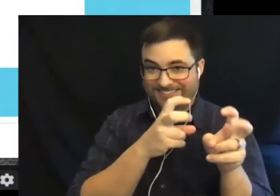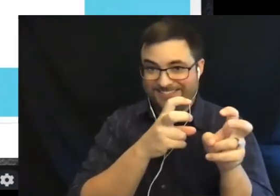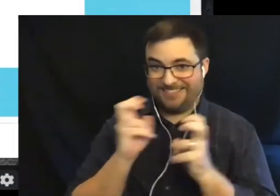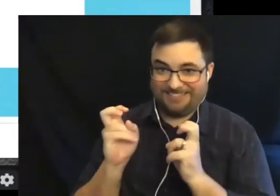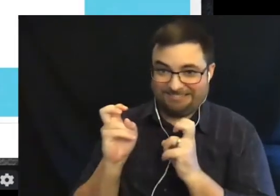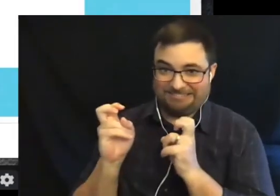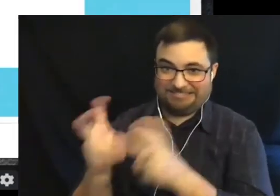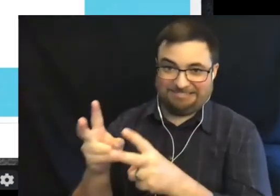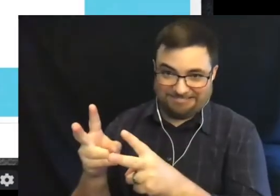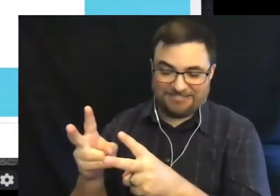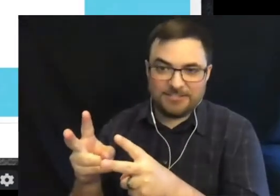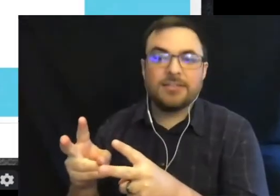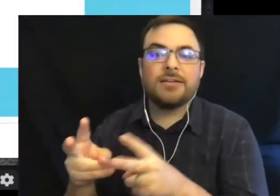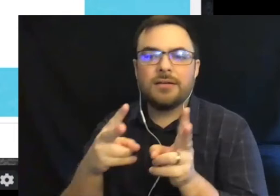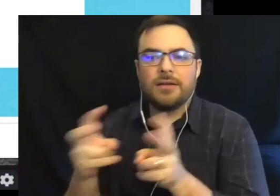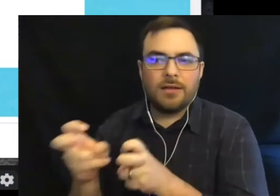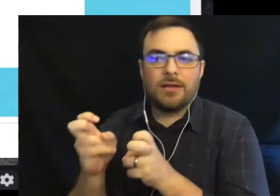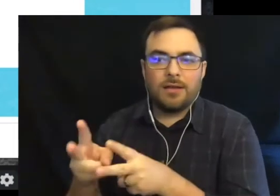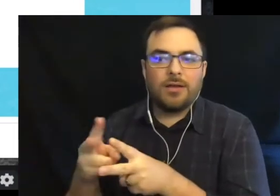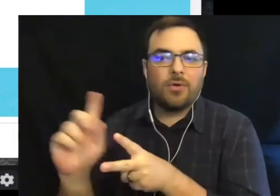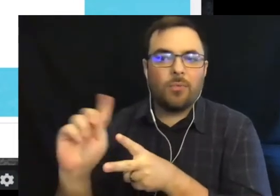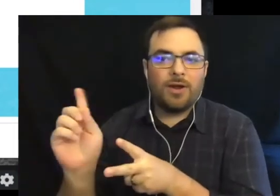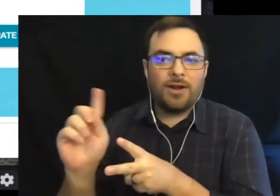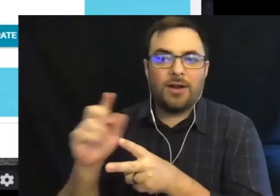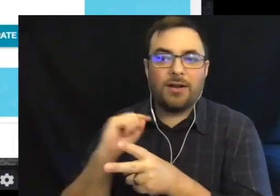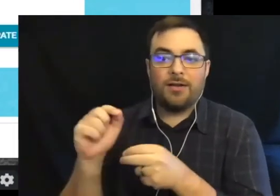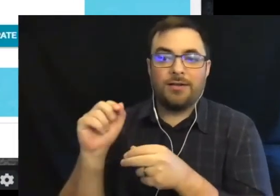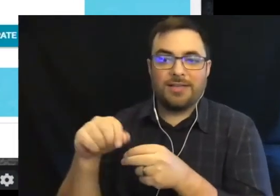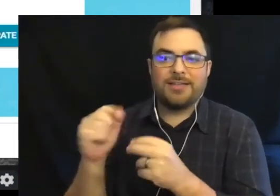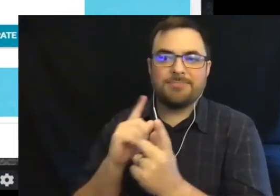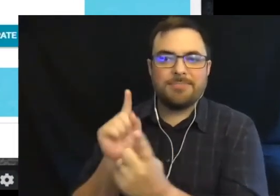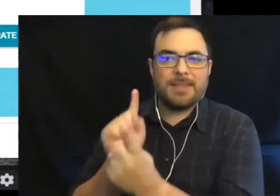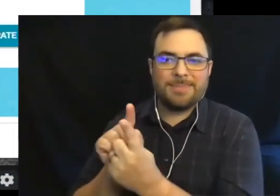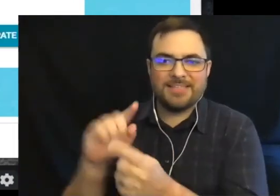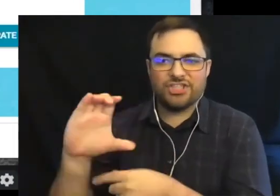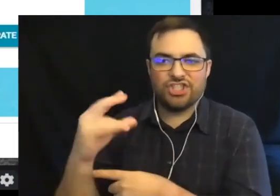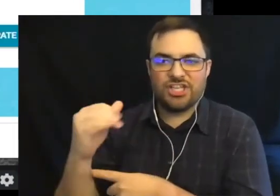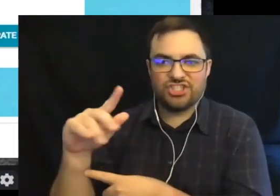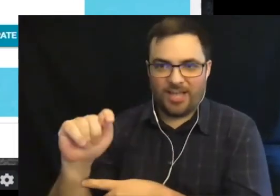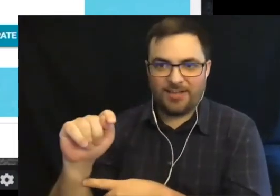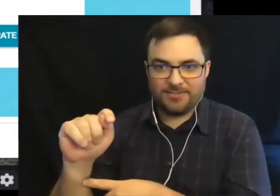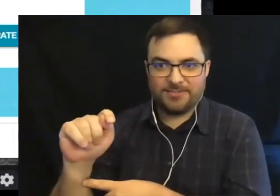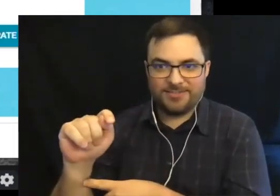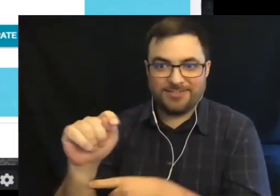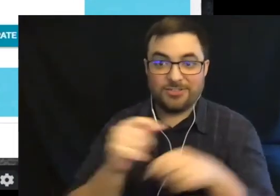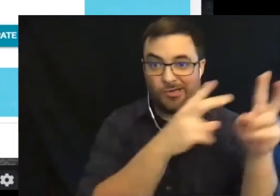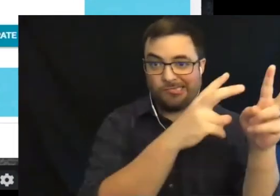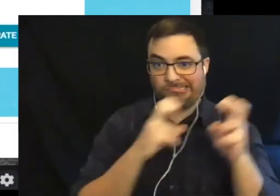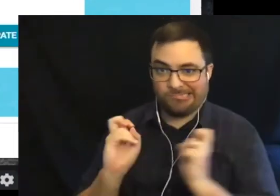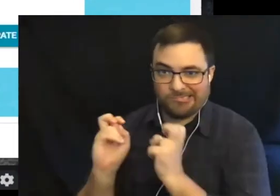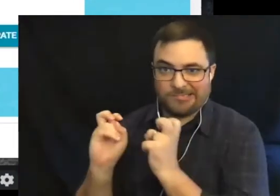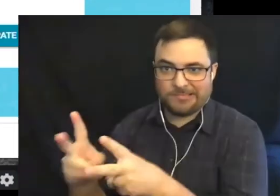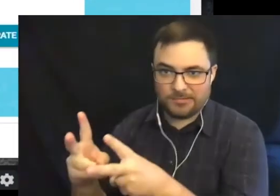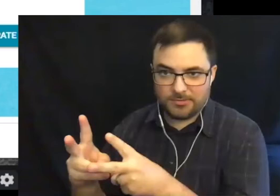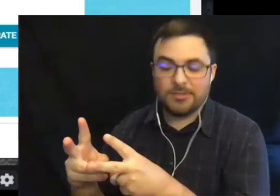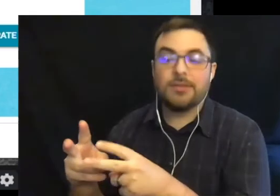paste it and put that in the Google Meet chat. Okay, so you copy it, paste it, put it in the